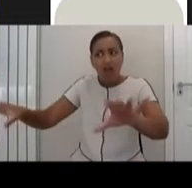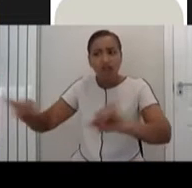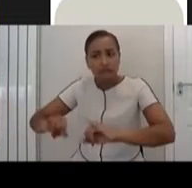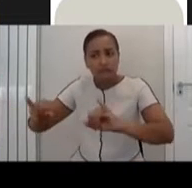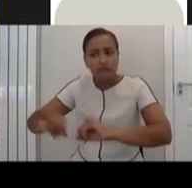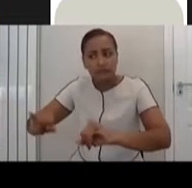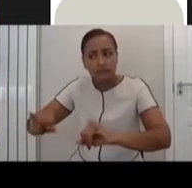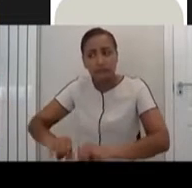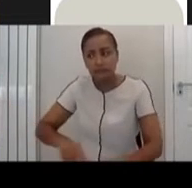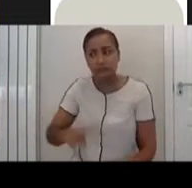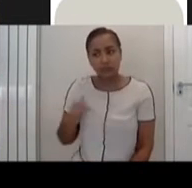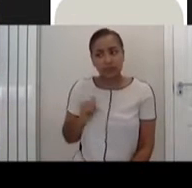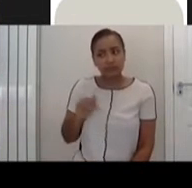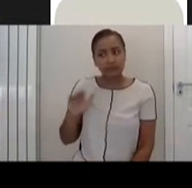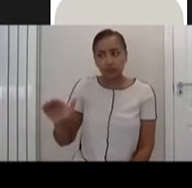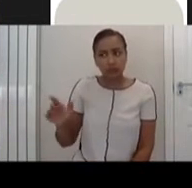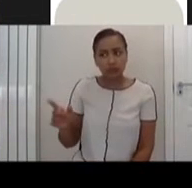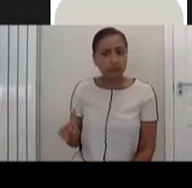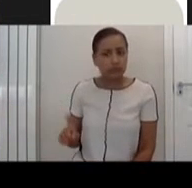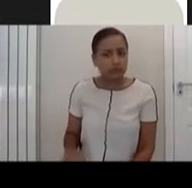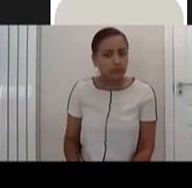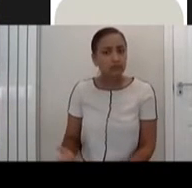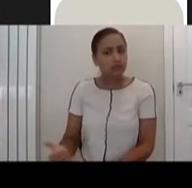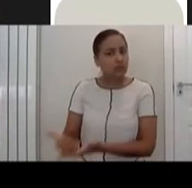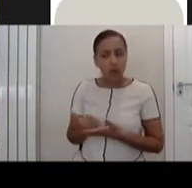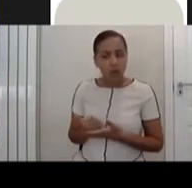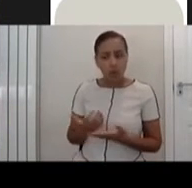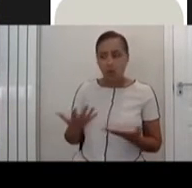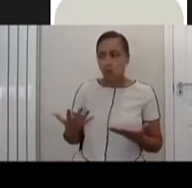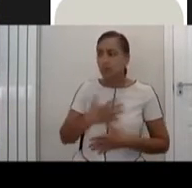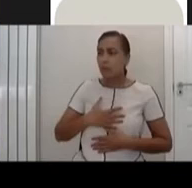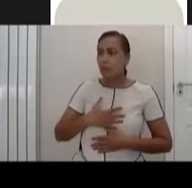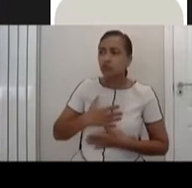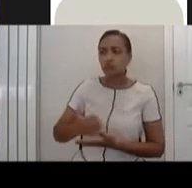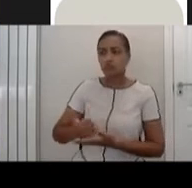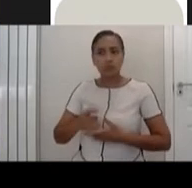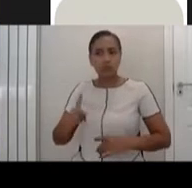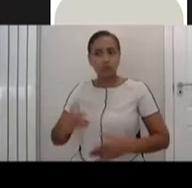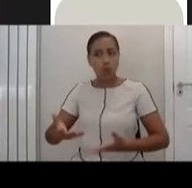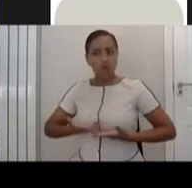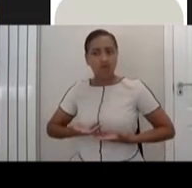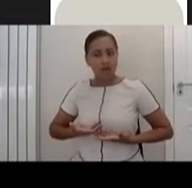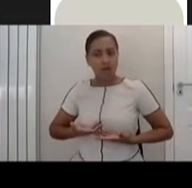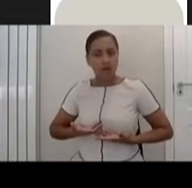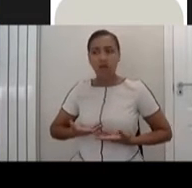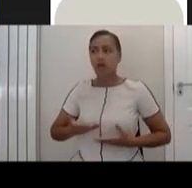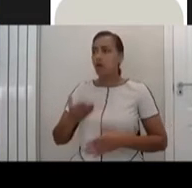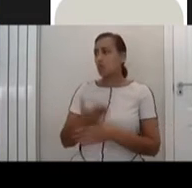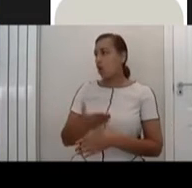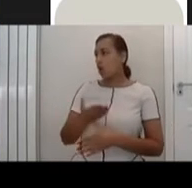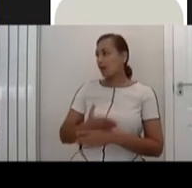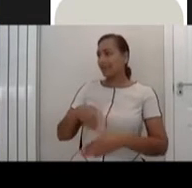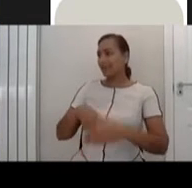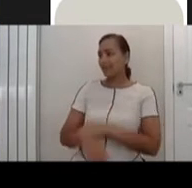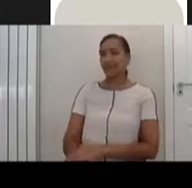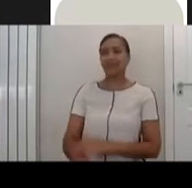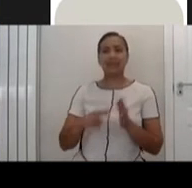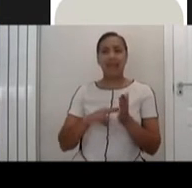waiting. And then what support or emotional support is being offered to those working within the healthcare